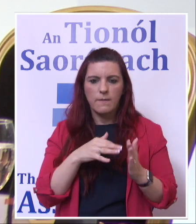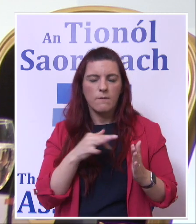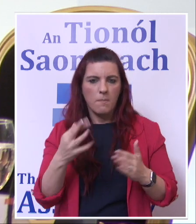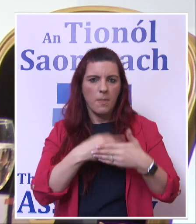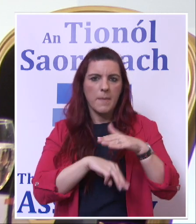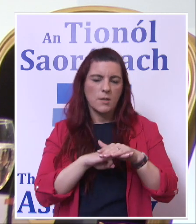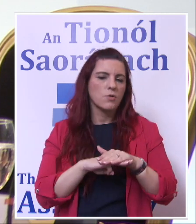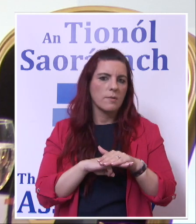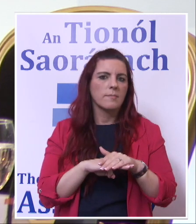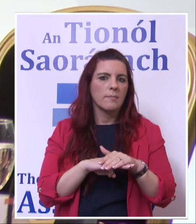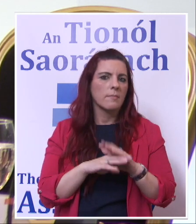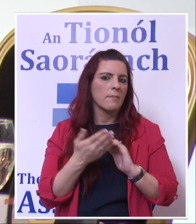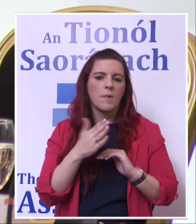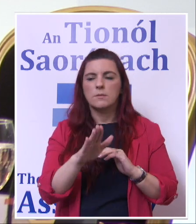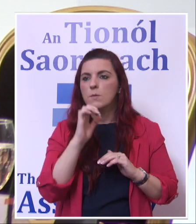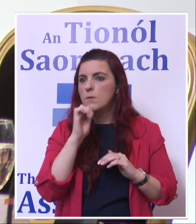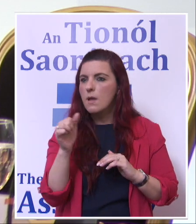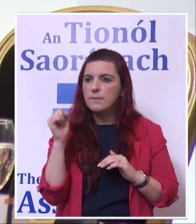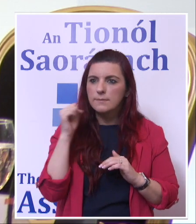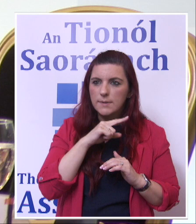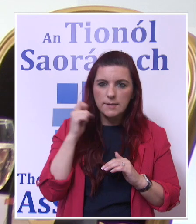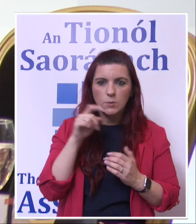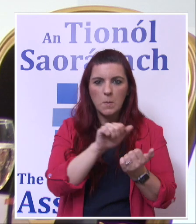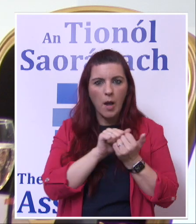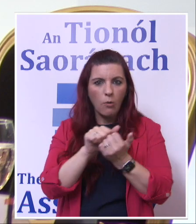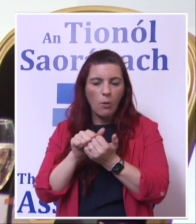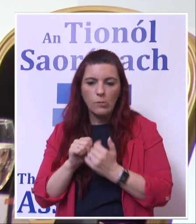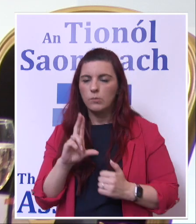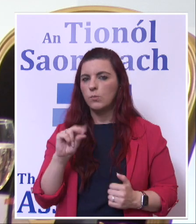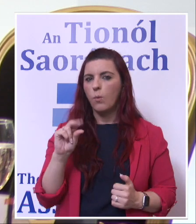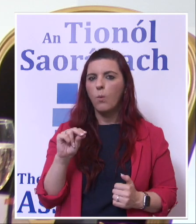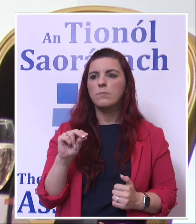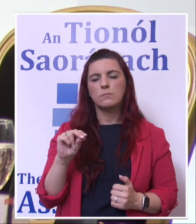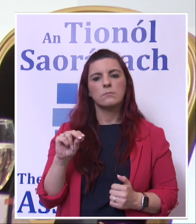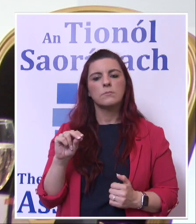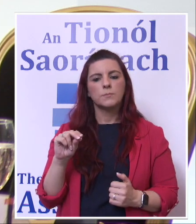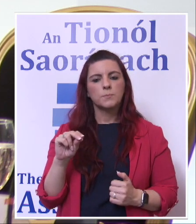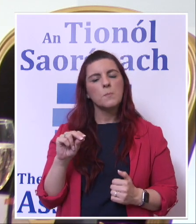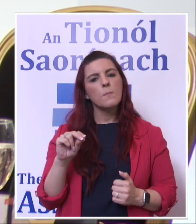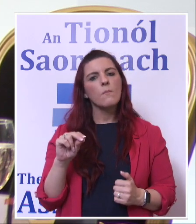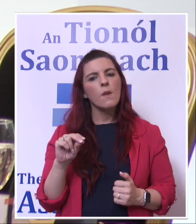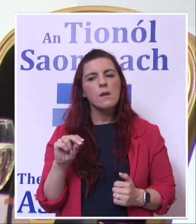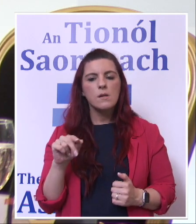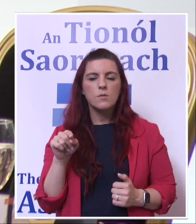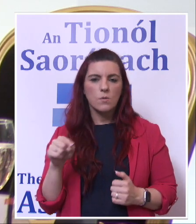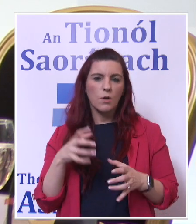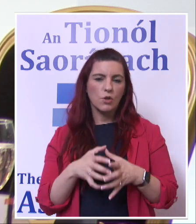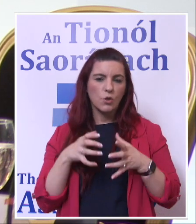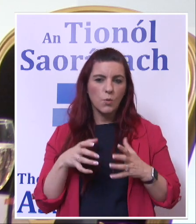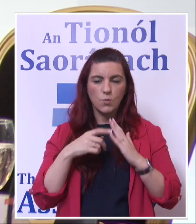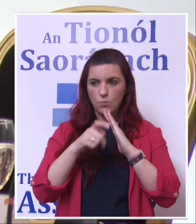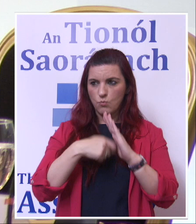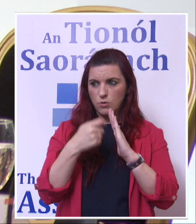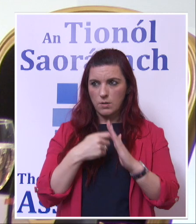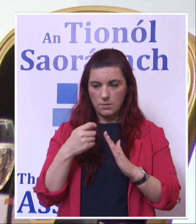minister. So it's not easy to borrow. One innovation down in Limerick, they've actually a huge project going